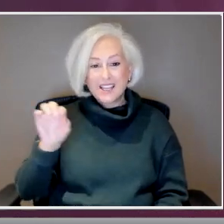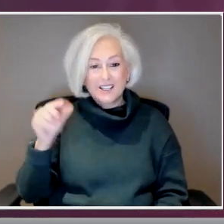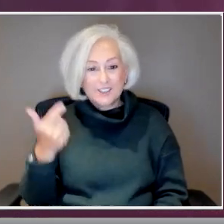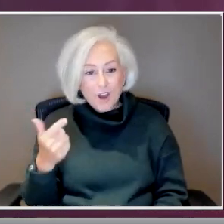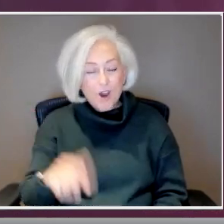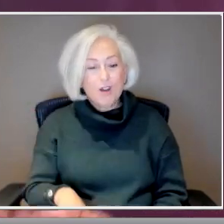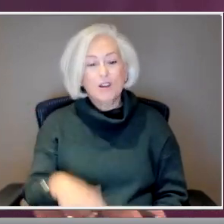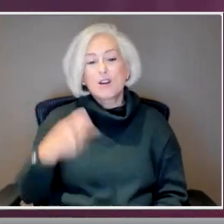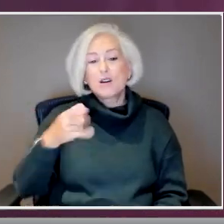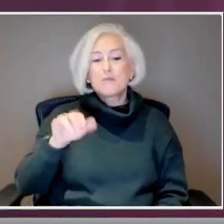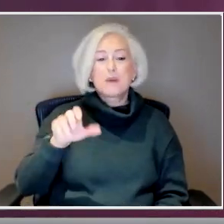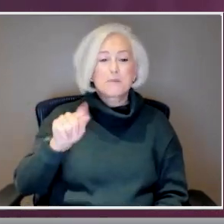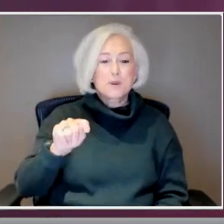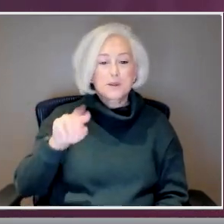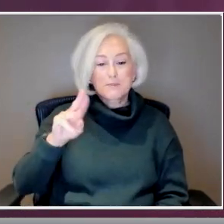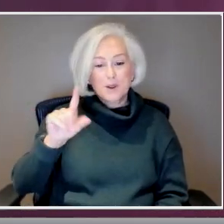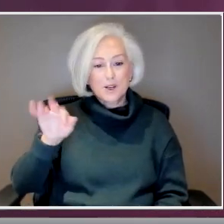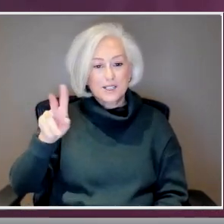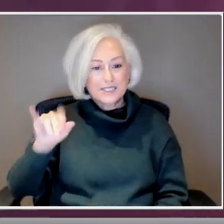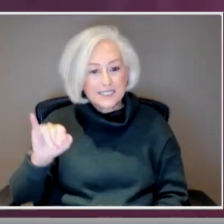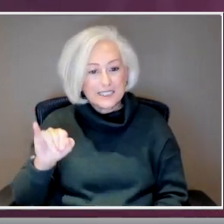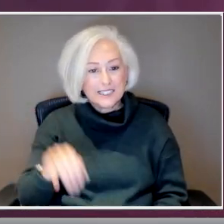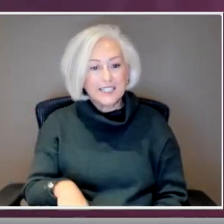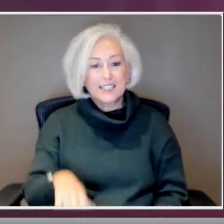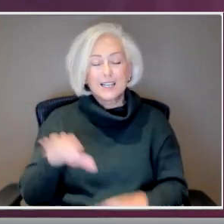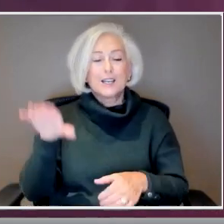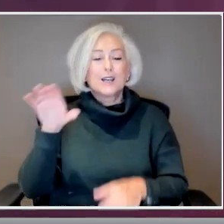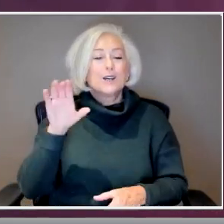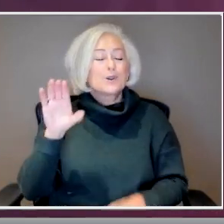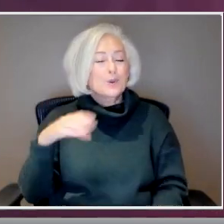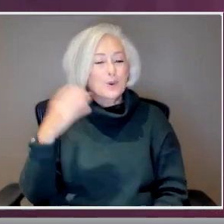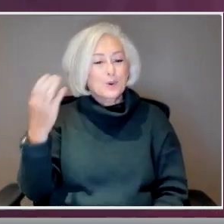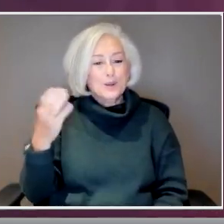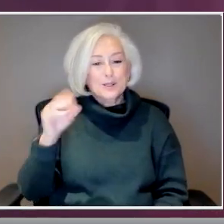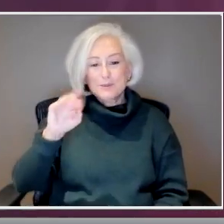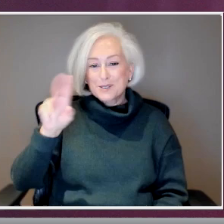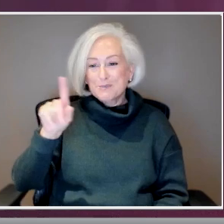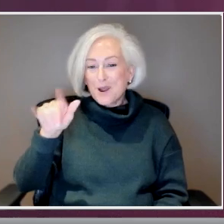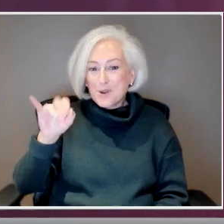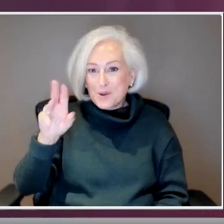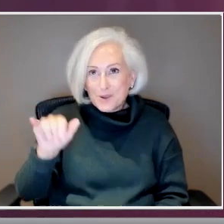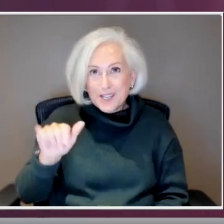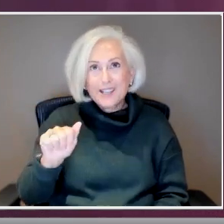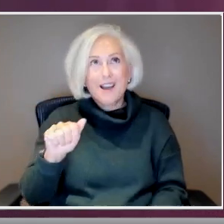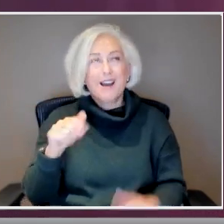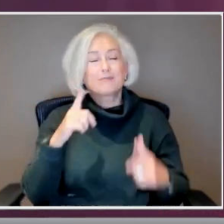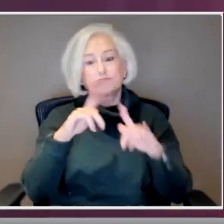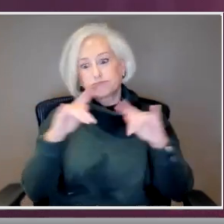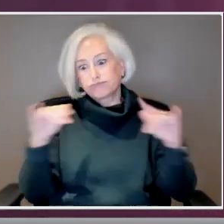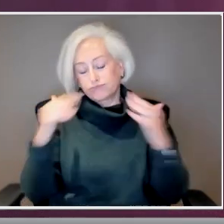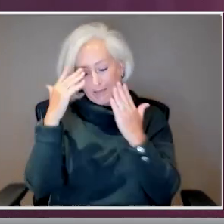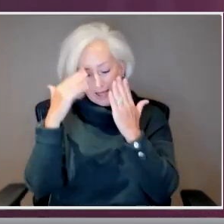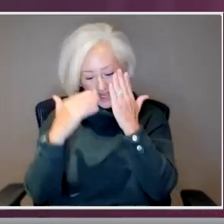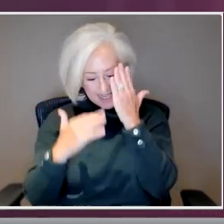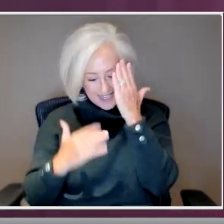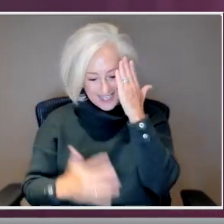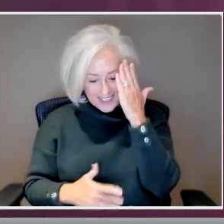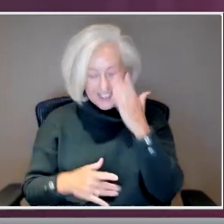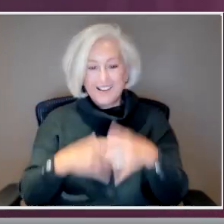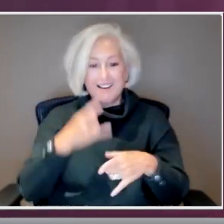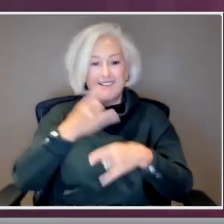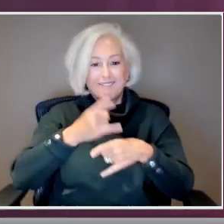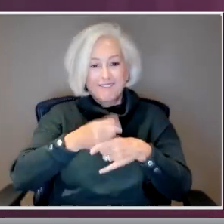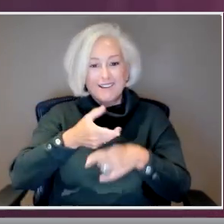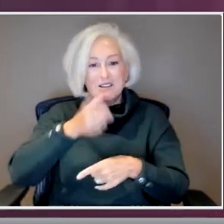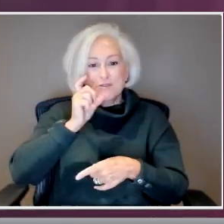espresso martinis, Christmas margaritas. Who's thirsty? The list goes on and on. Festive drinks made for the holidays are